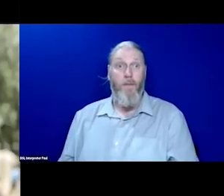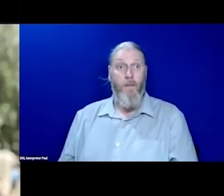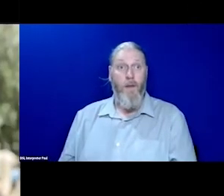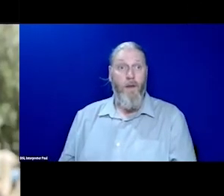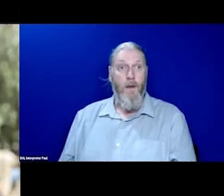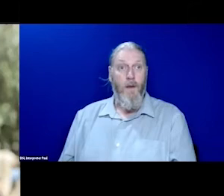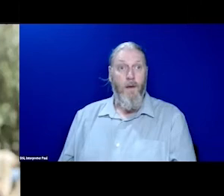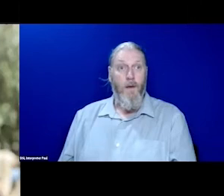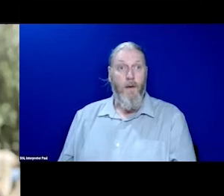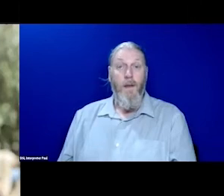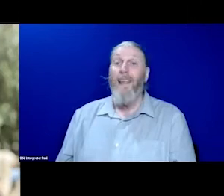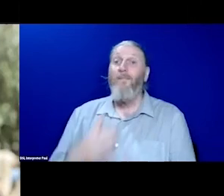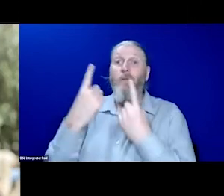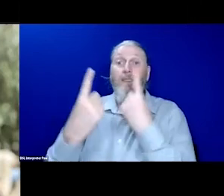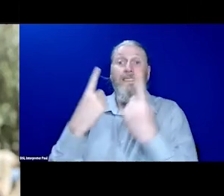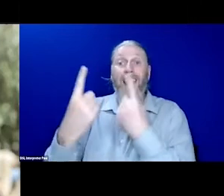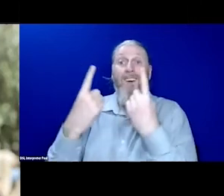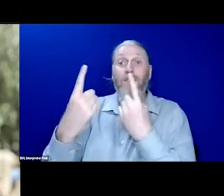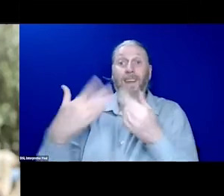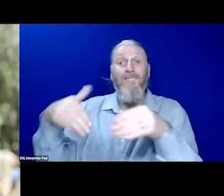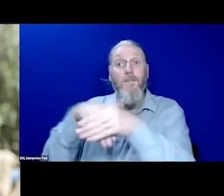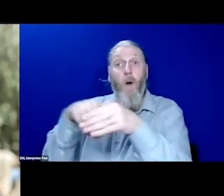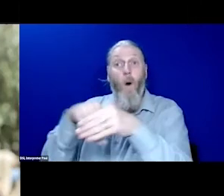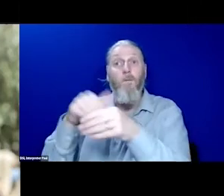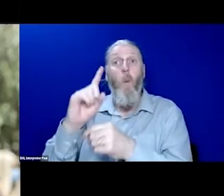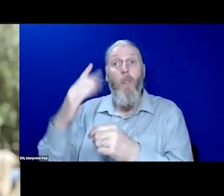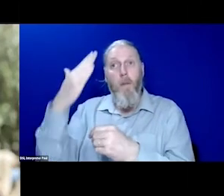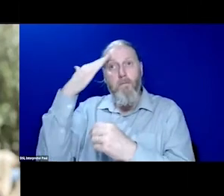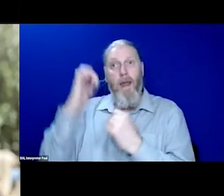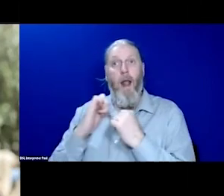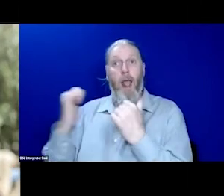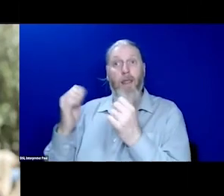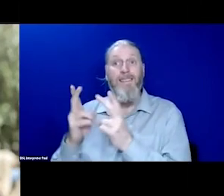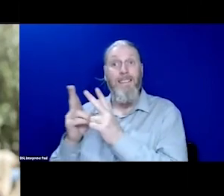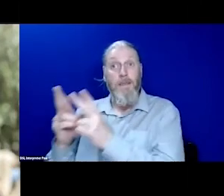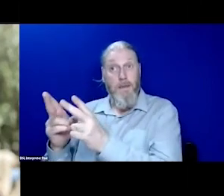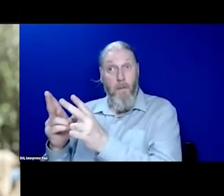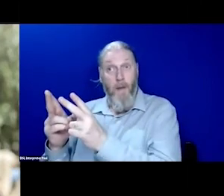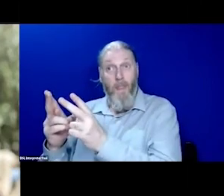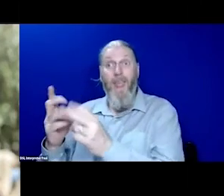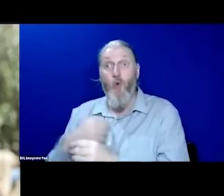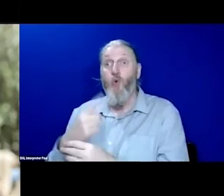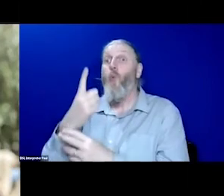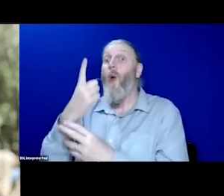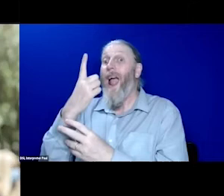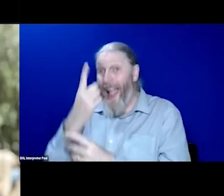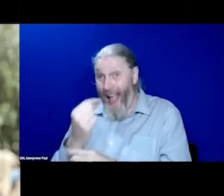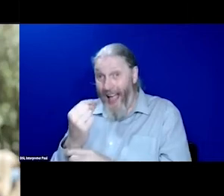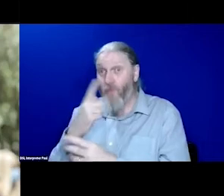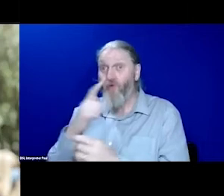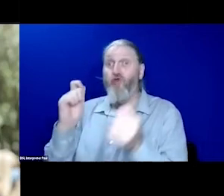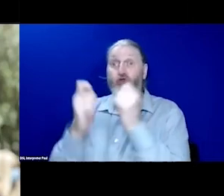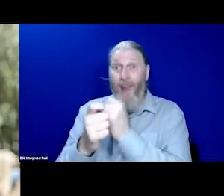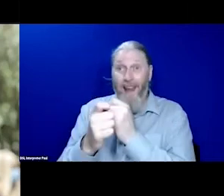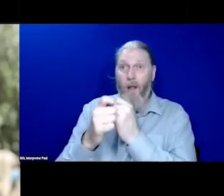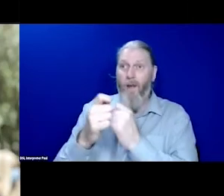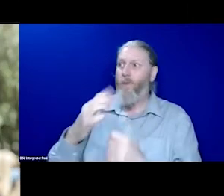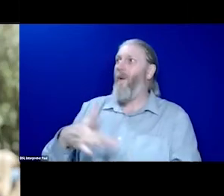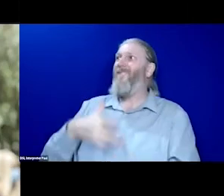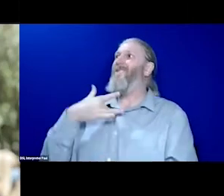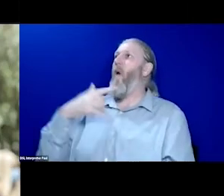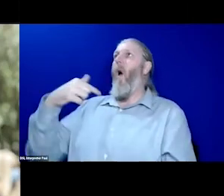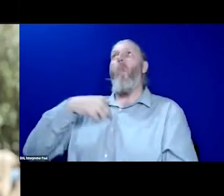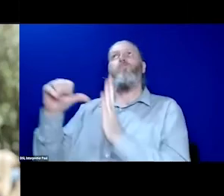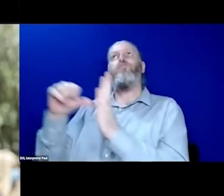If you're part of a mental health system, you can also be part of switching from being the problem to being the solution. You